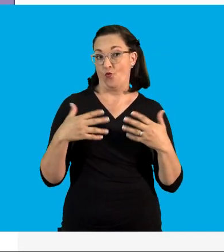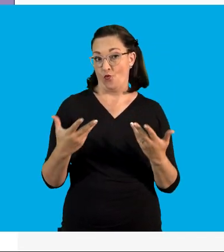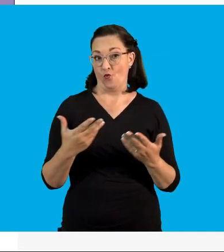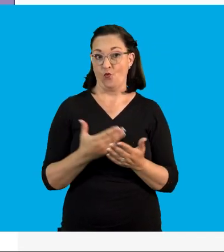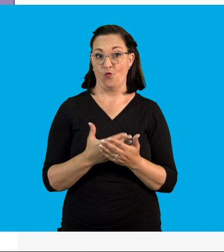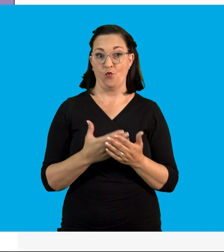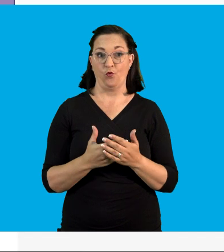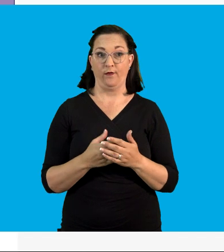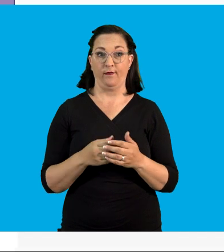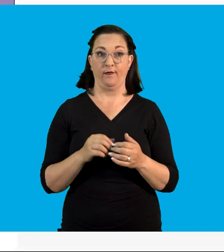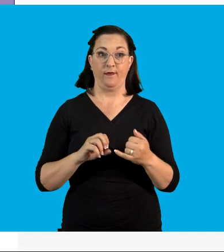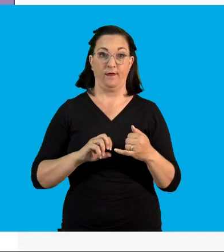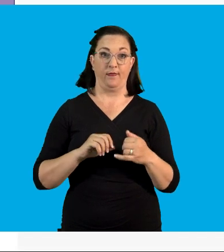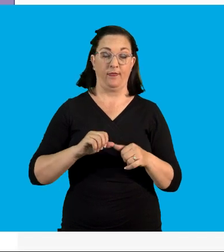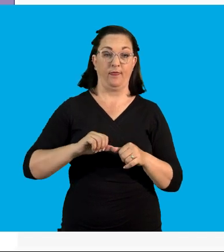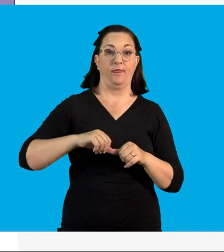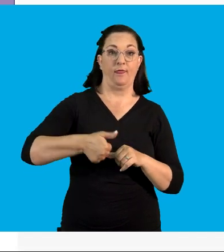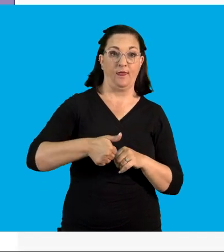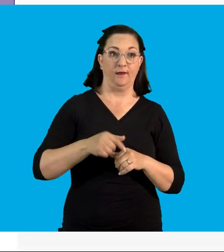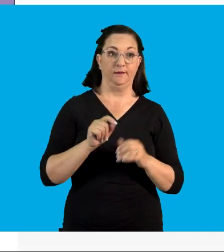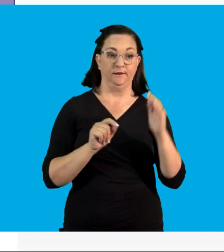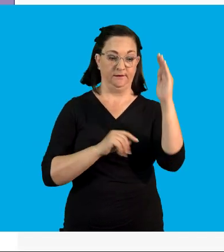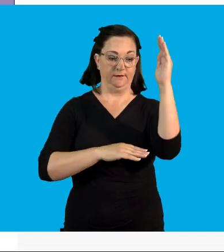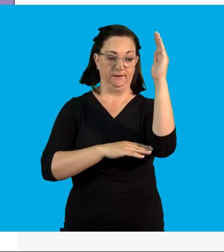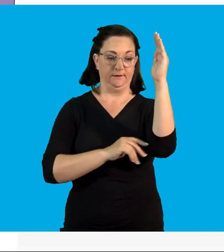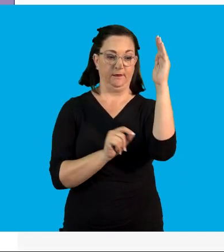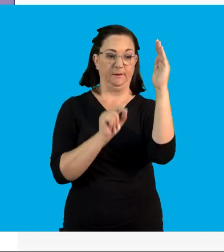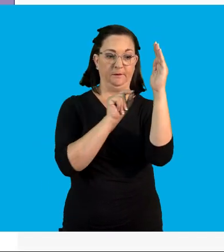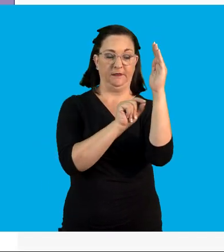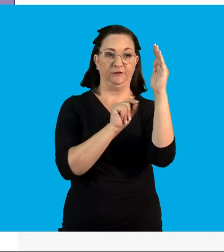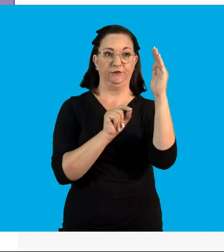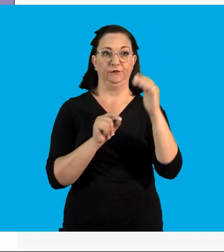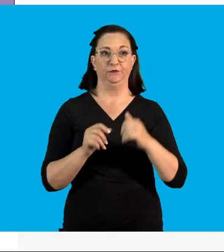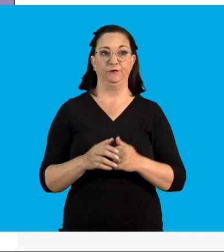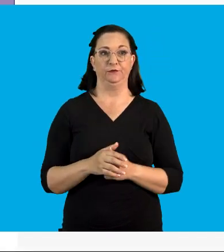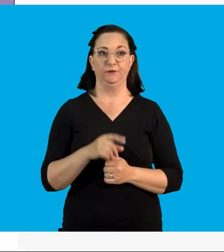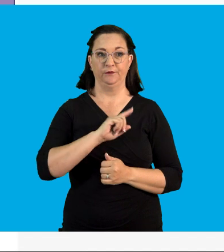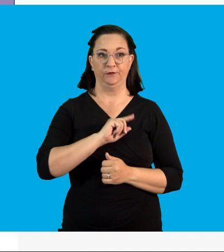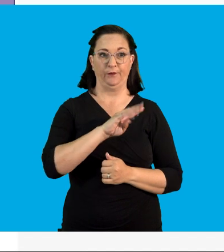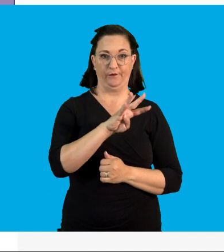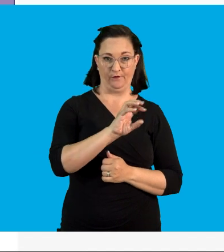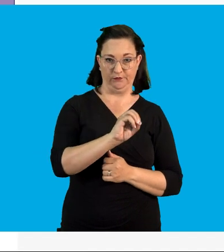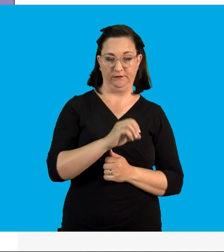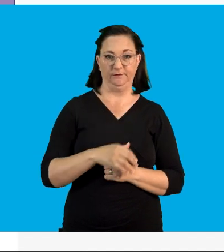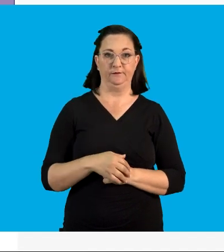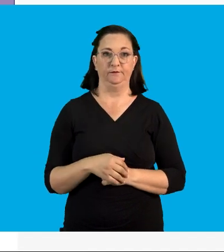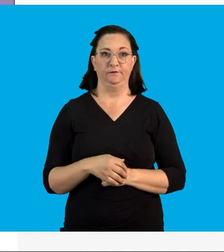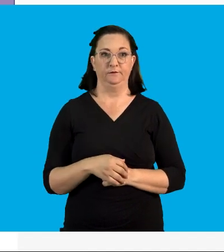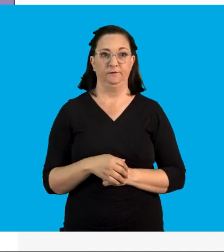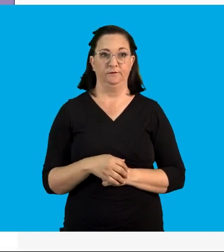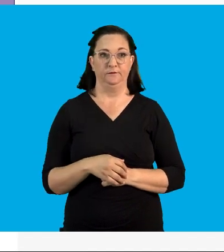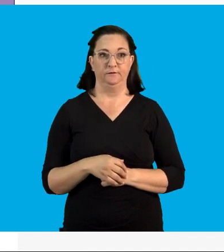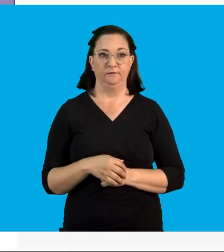or I can measure it from there to the next one. And it says the first angle is 50 degrees, the next angle is 40